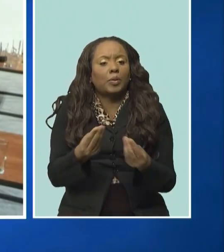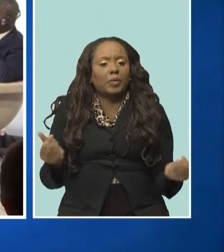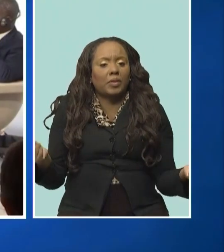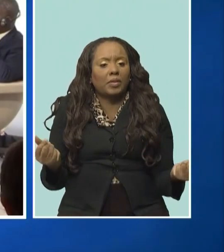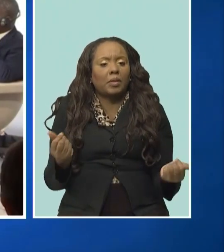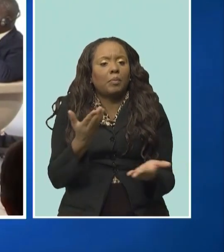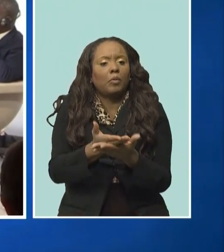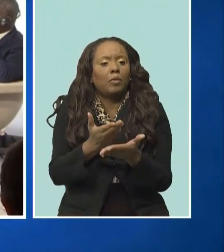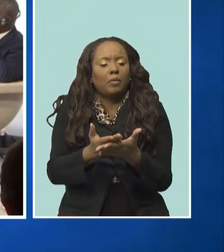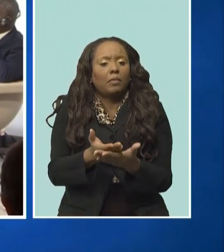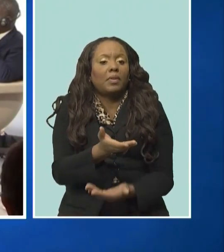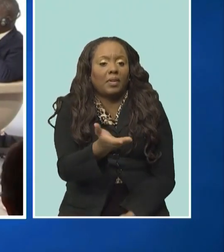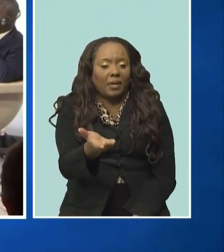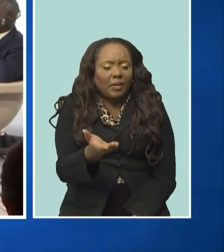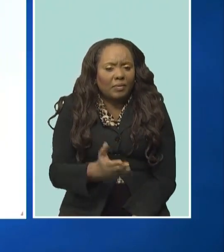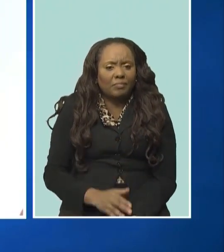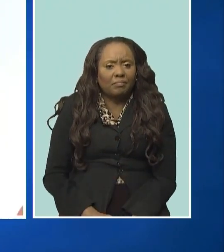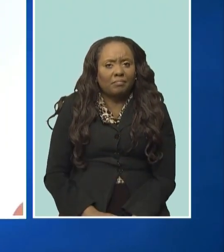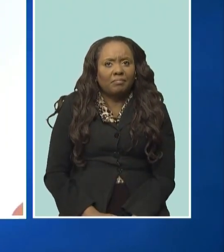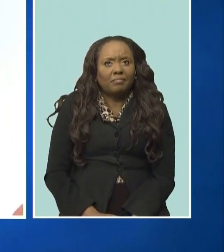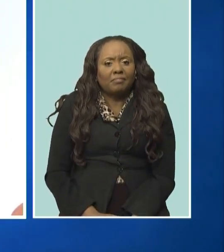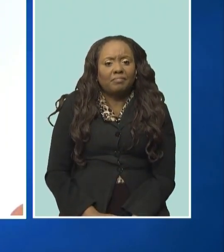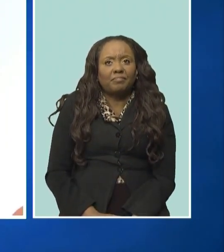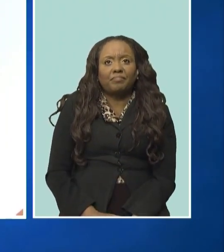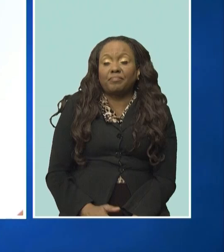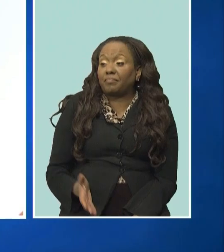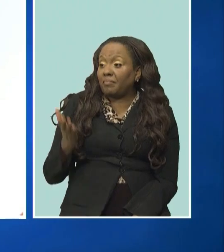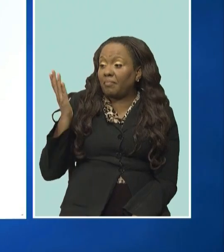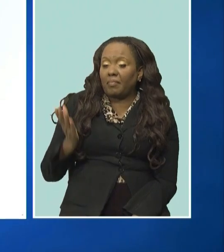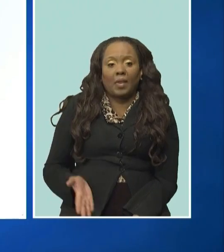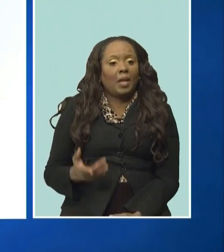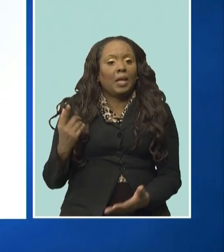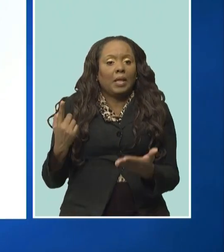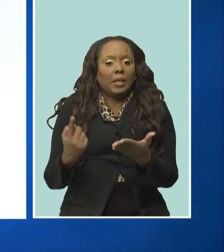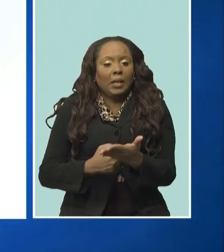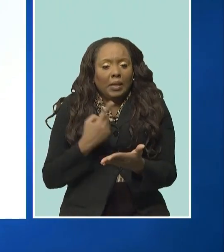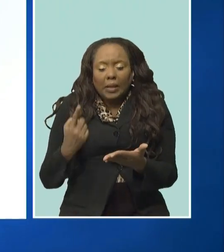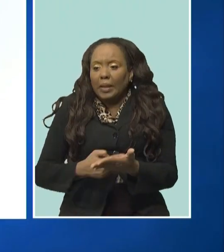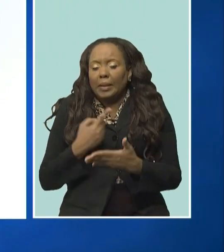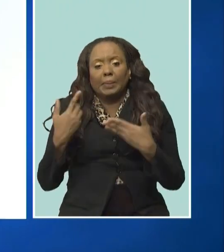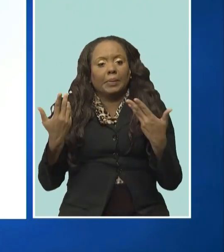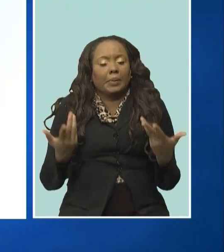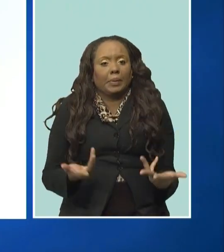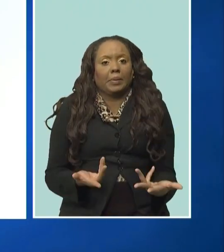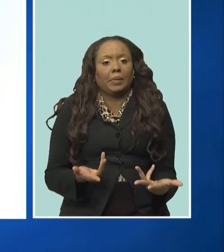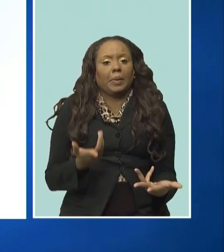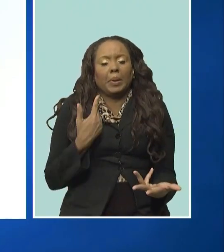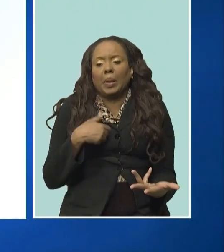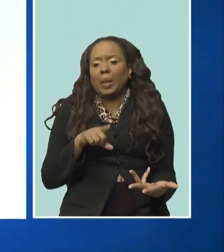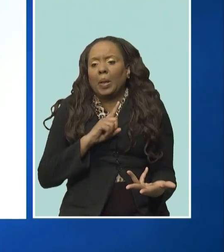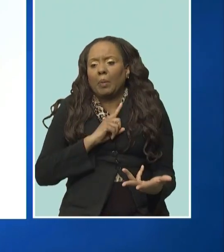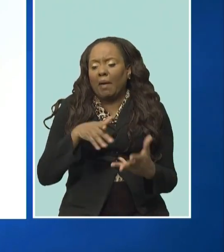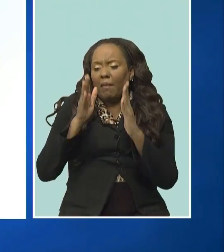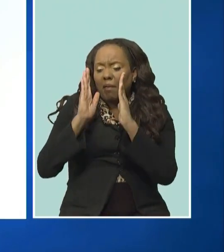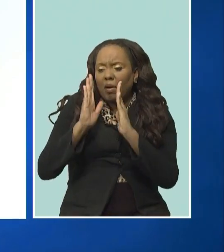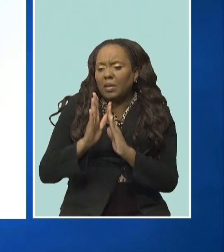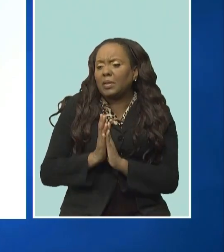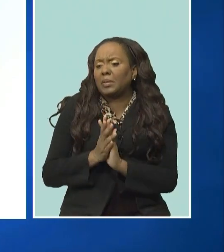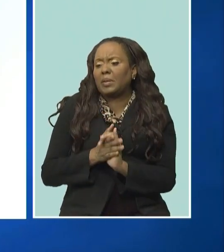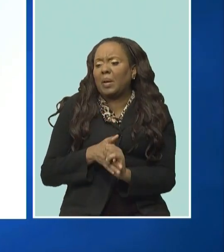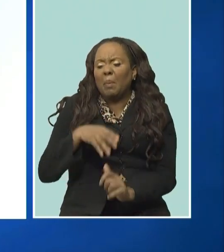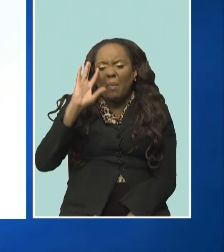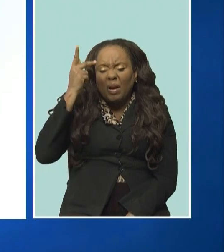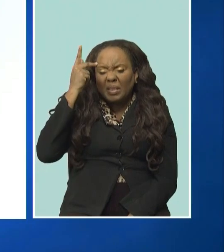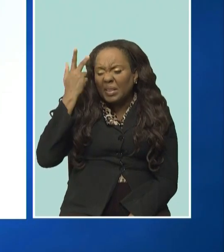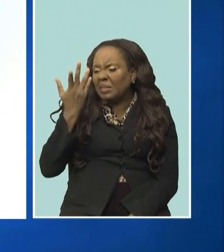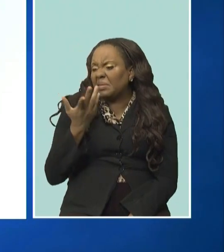is there. Very often, if we get bogged down in the politics of the thing and the academics of the